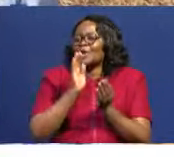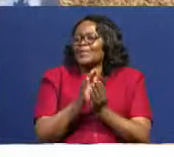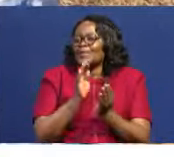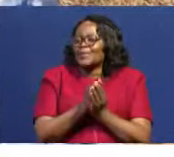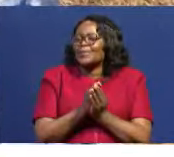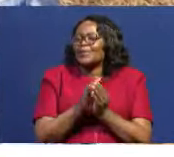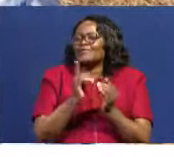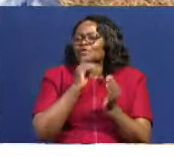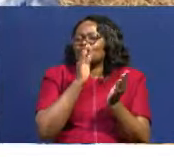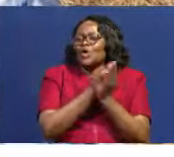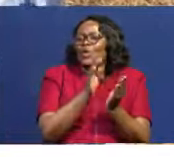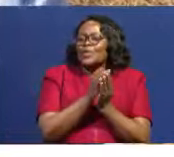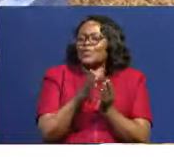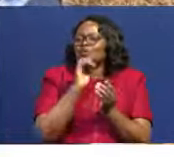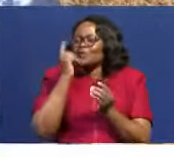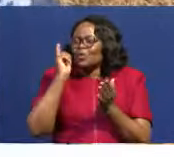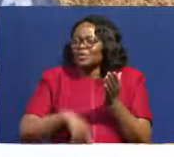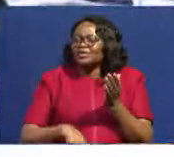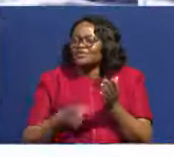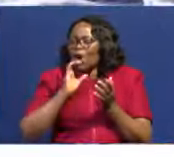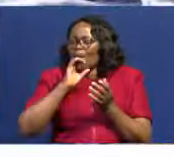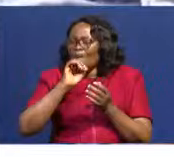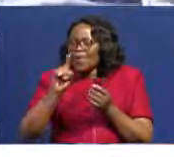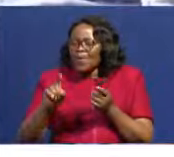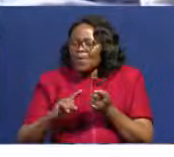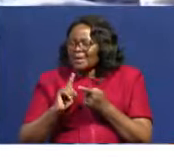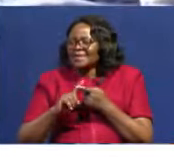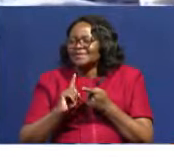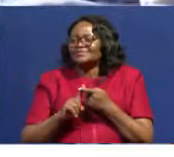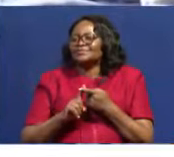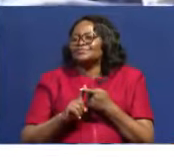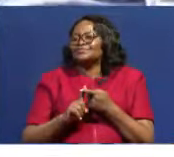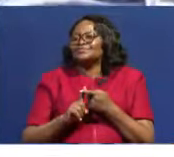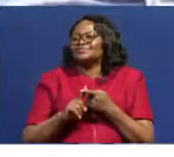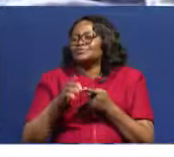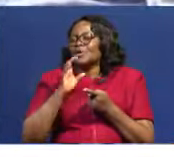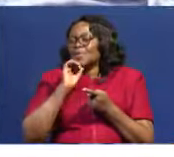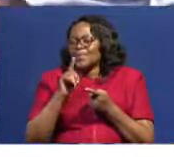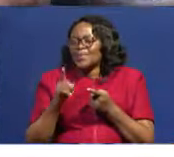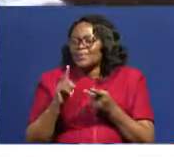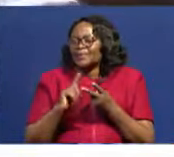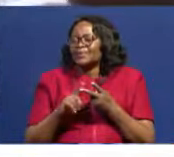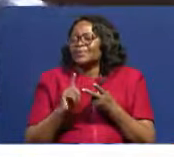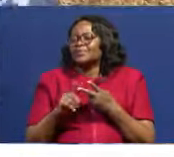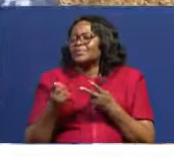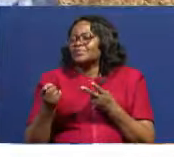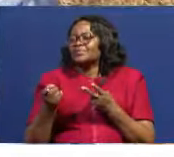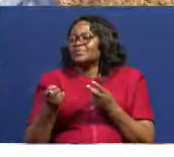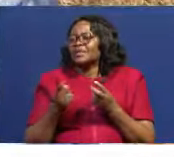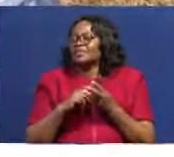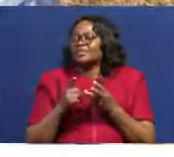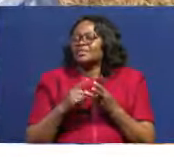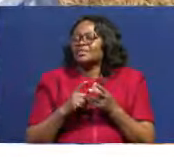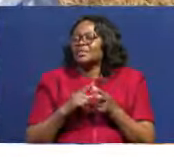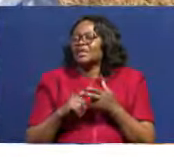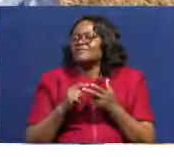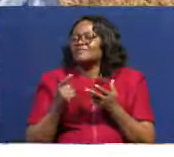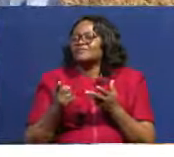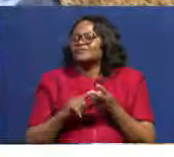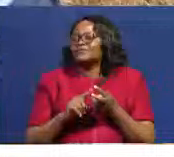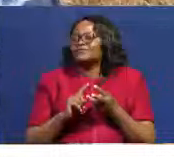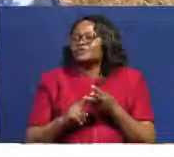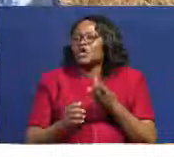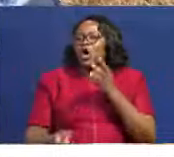first of all, we store water, but we store water for what? Water for irrigation. Then that's when now the issue of irrigation infrastructure comes in. After irrigation infrastructure, then the next focus